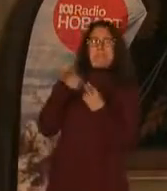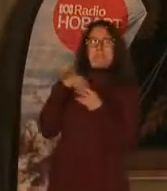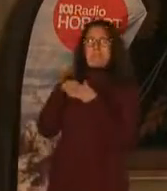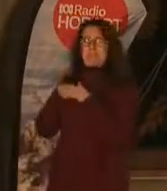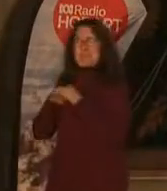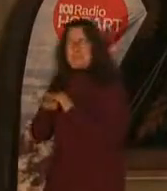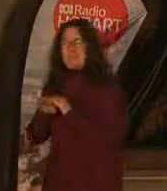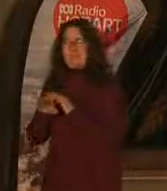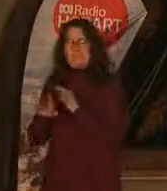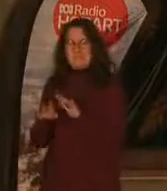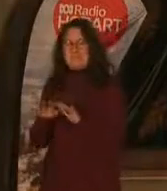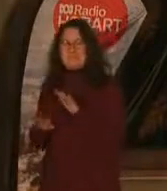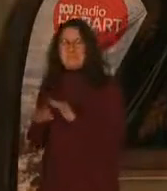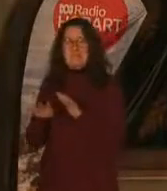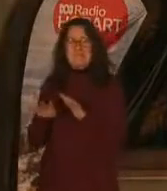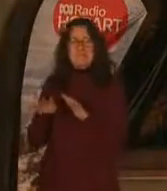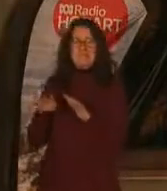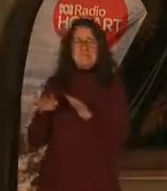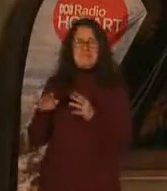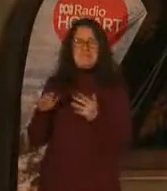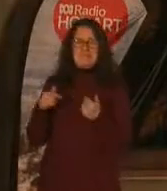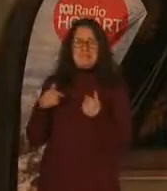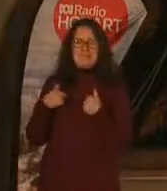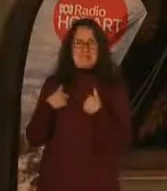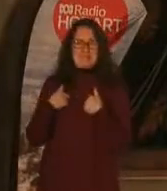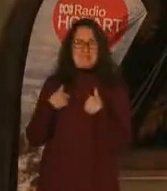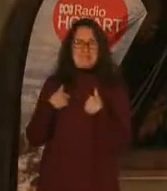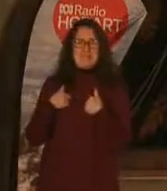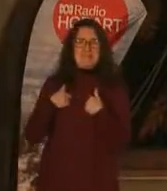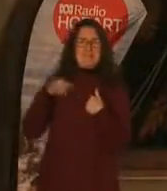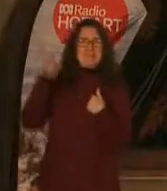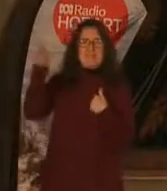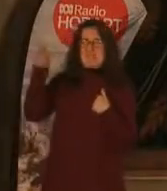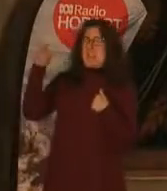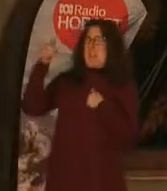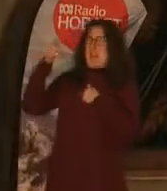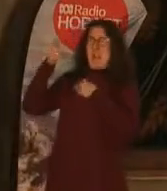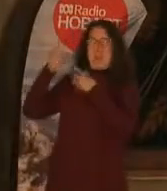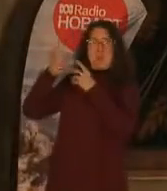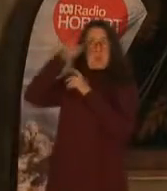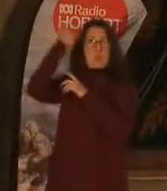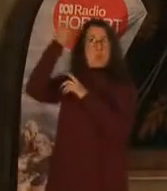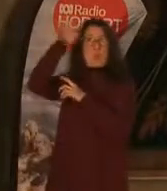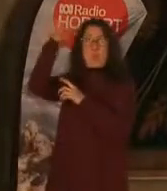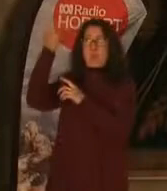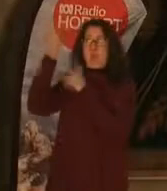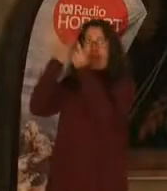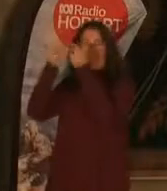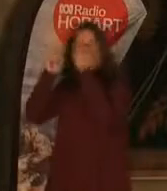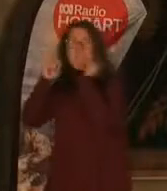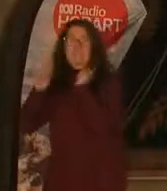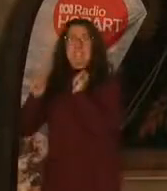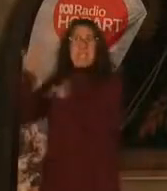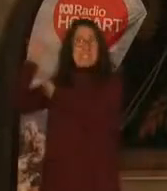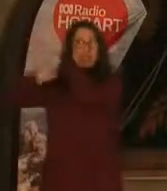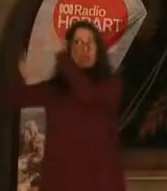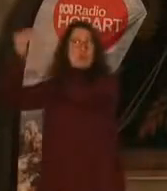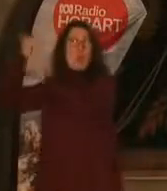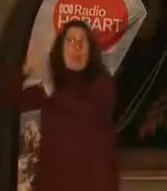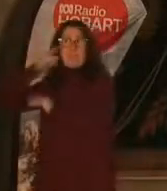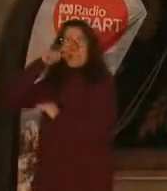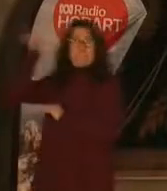am I not doing what I've been bagging out academics and historians, you know, doing for years, writing